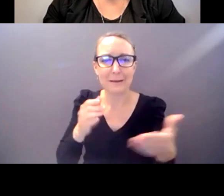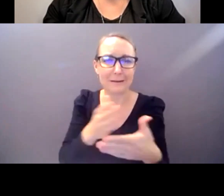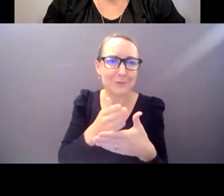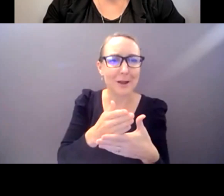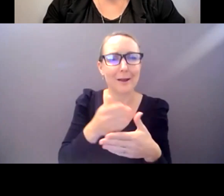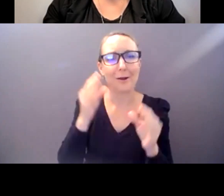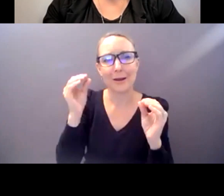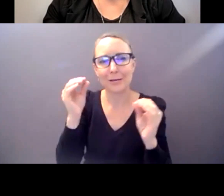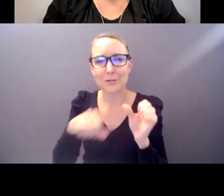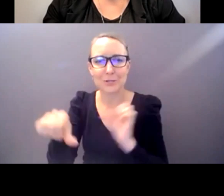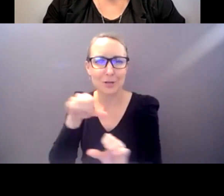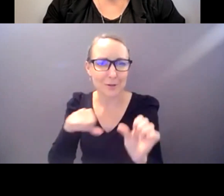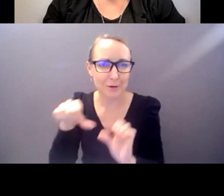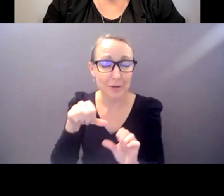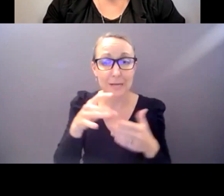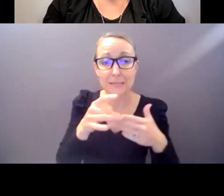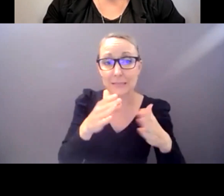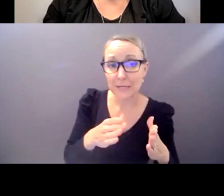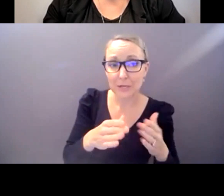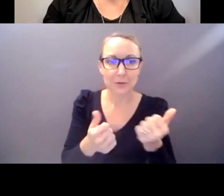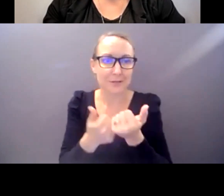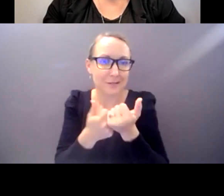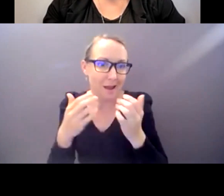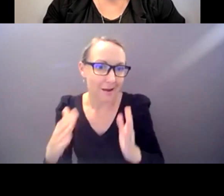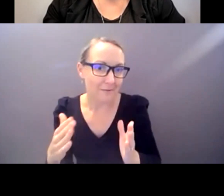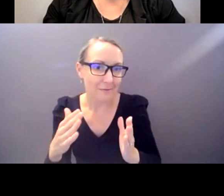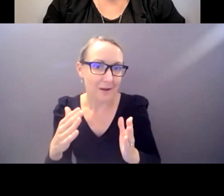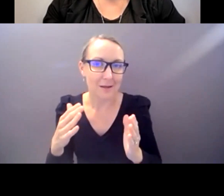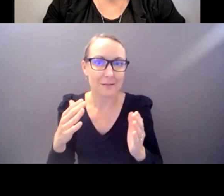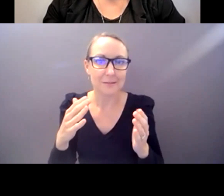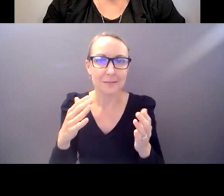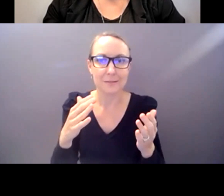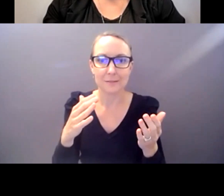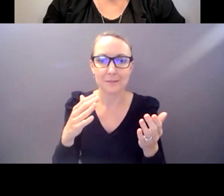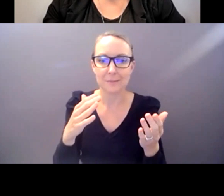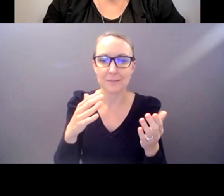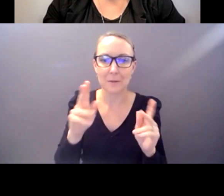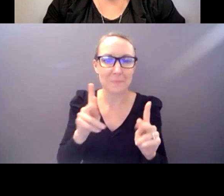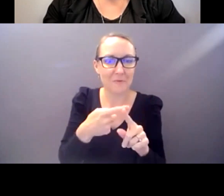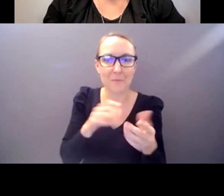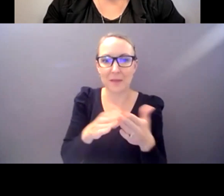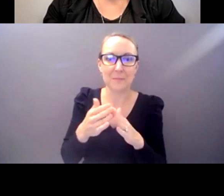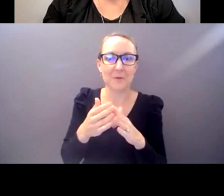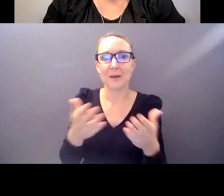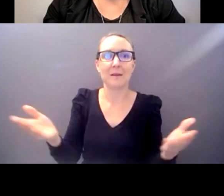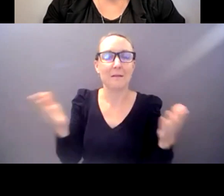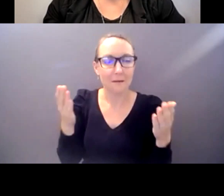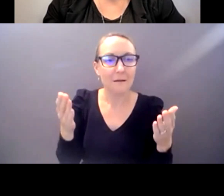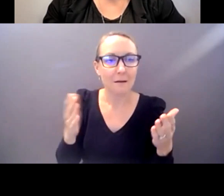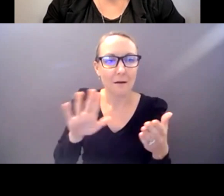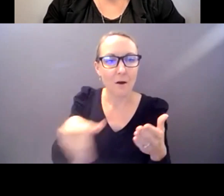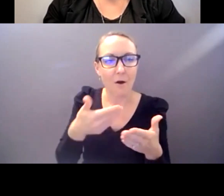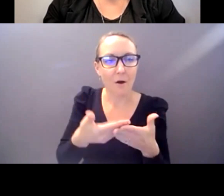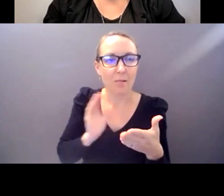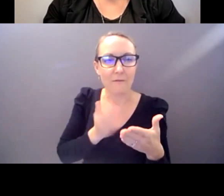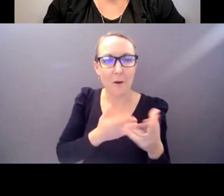as leaders, as advocates, hearing from our community. And so having those regular